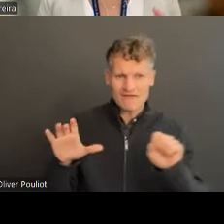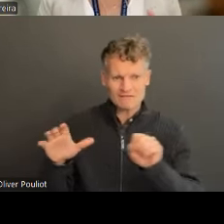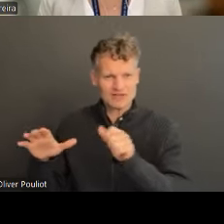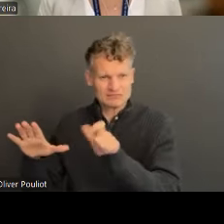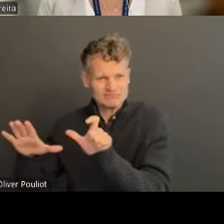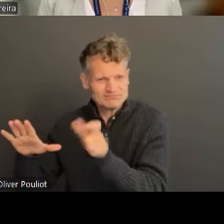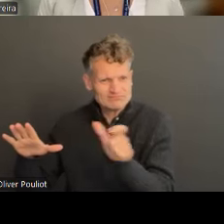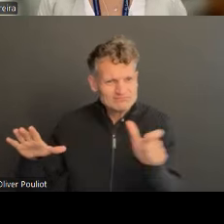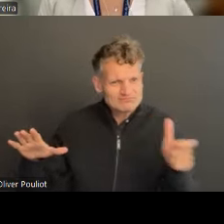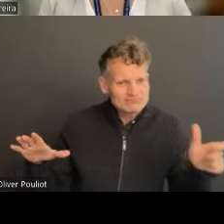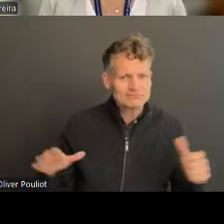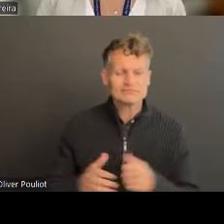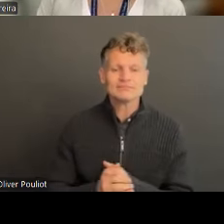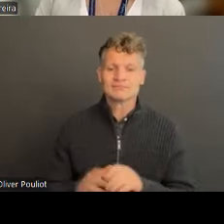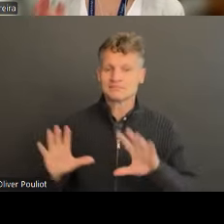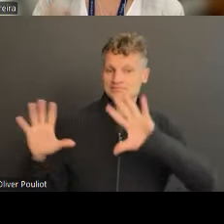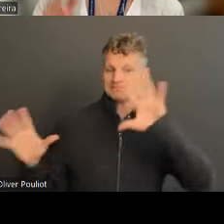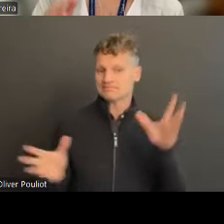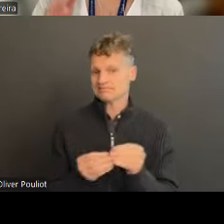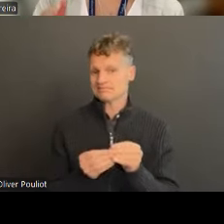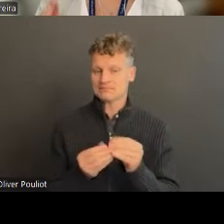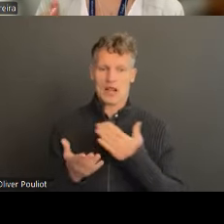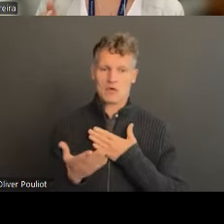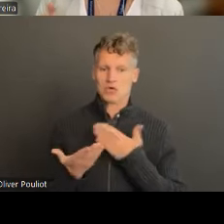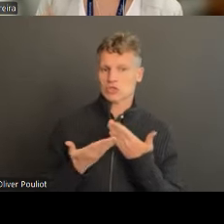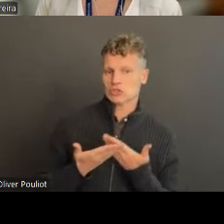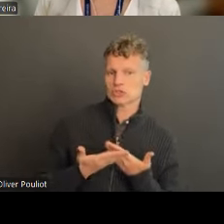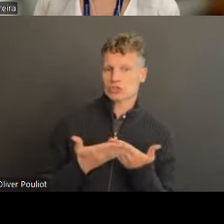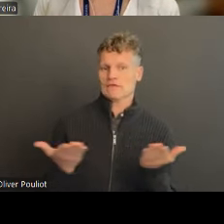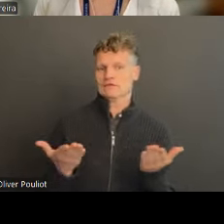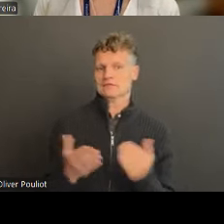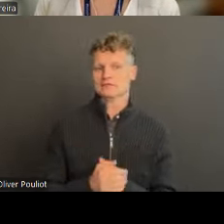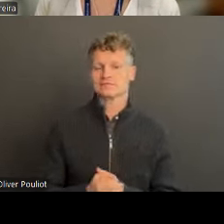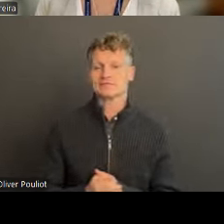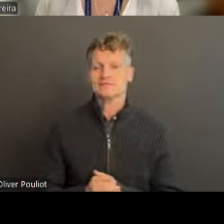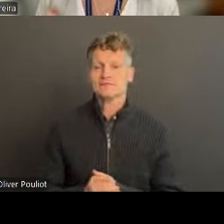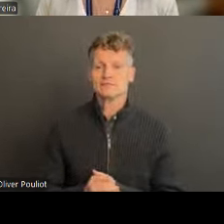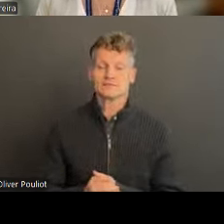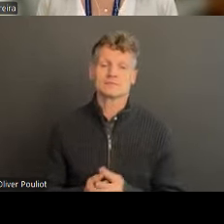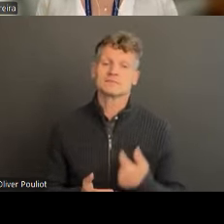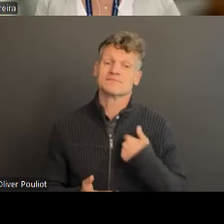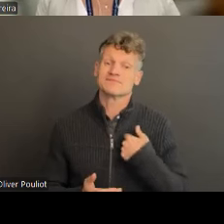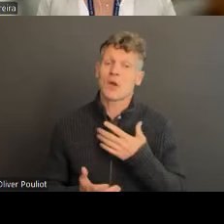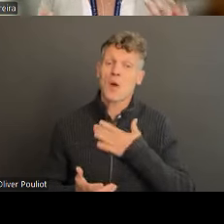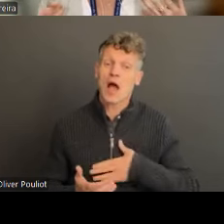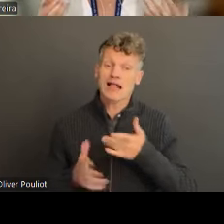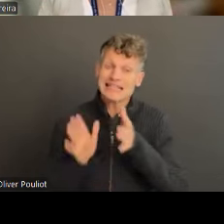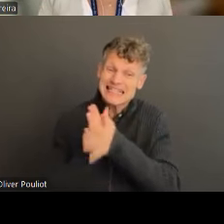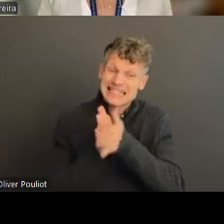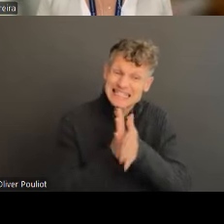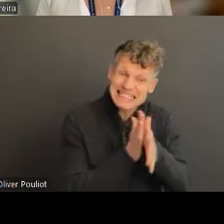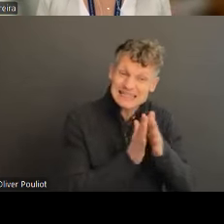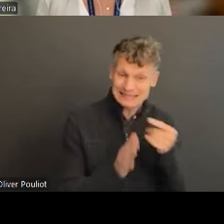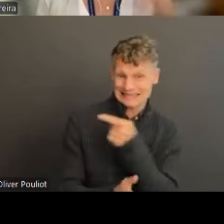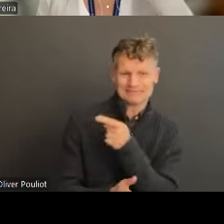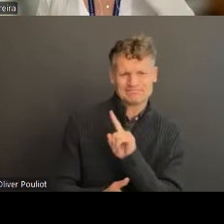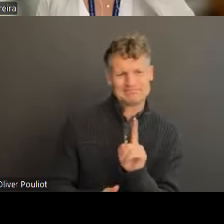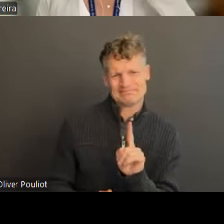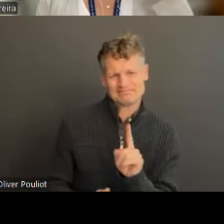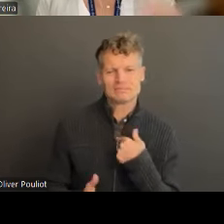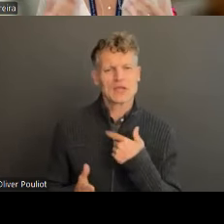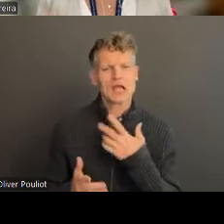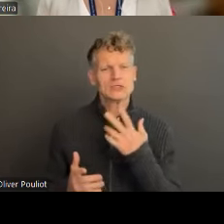program. I do not want to say too much more about this slide. I just wanted to show you how in these different steps on the list,